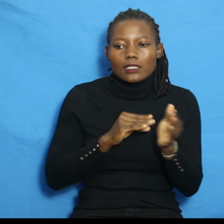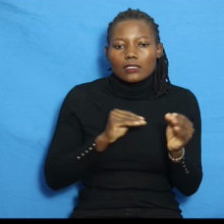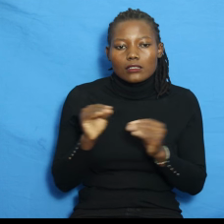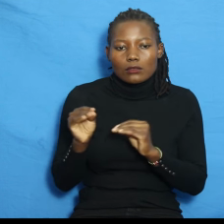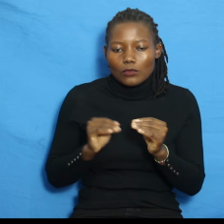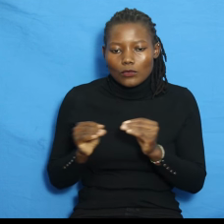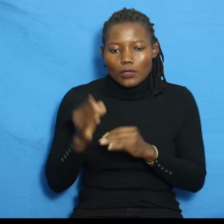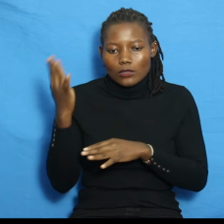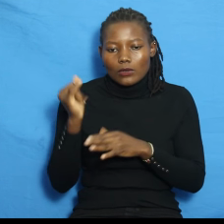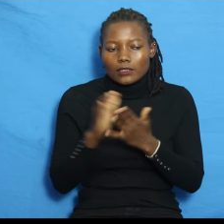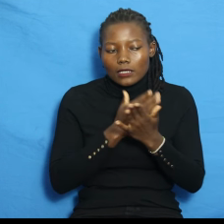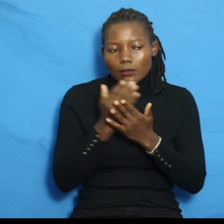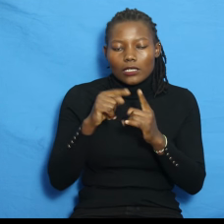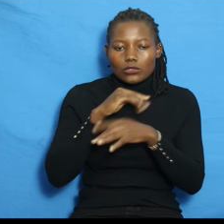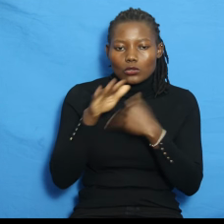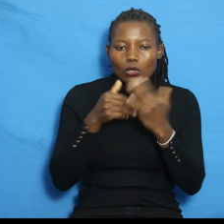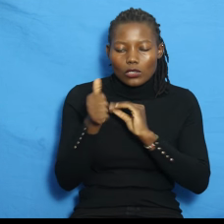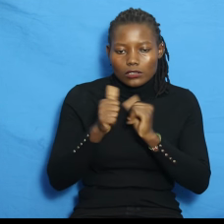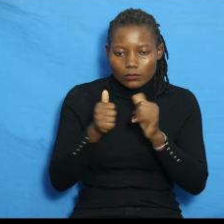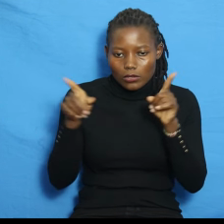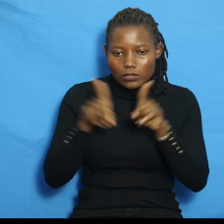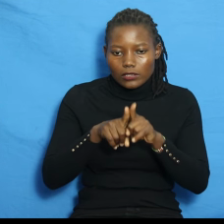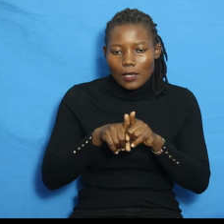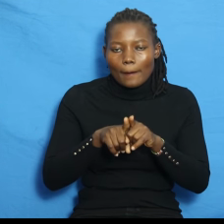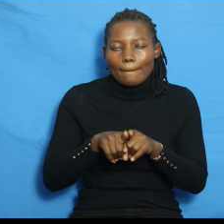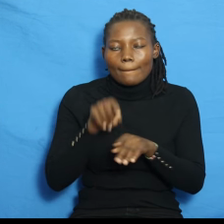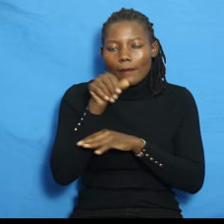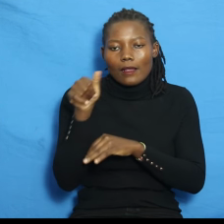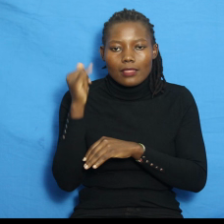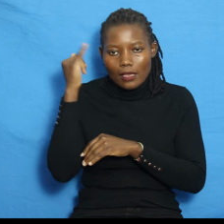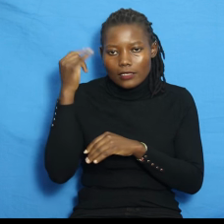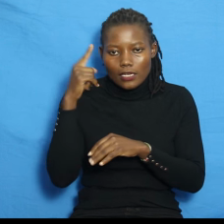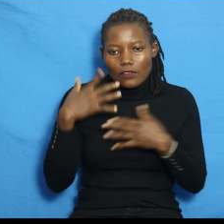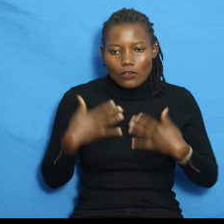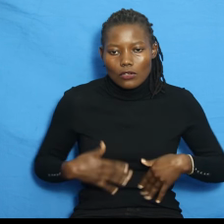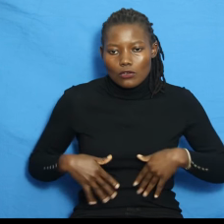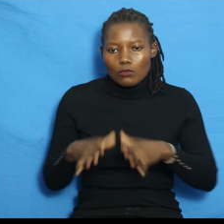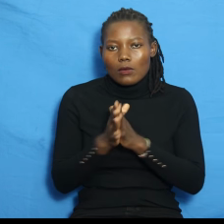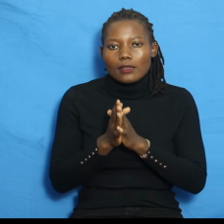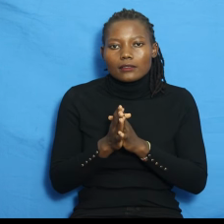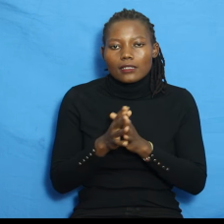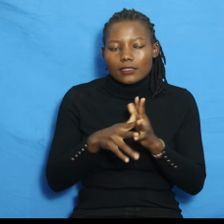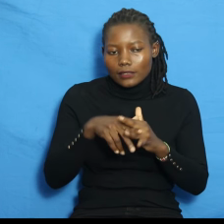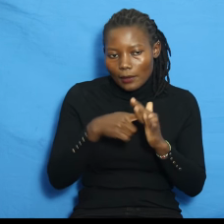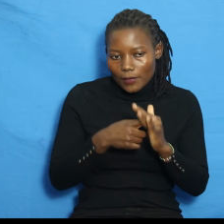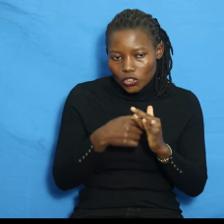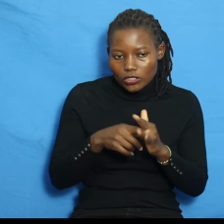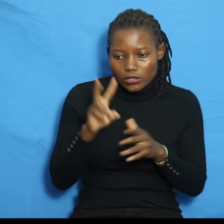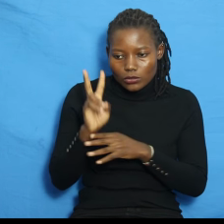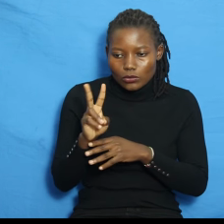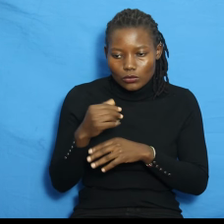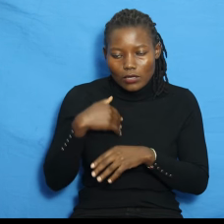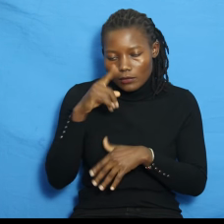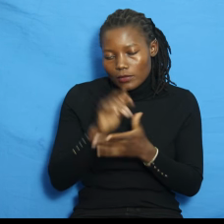to almost all the sports, and also the aspect of the human body as a machine. Those two, I believe, are